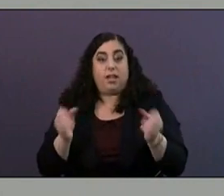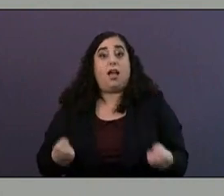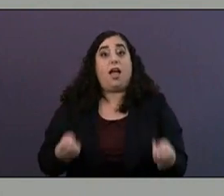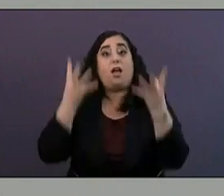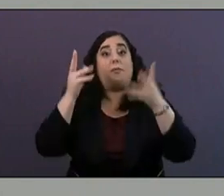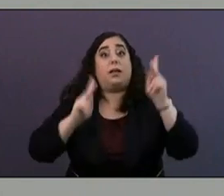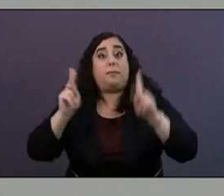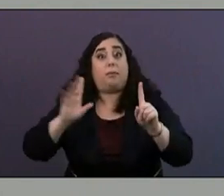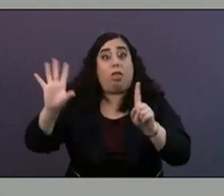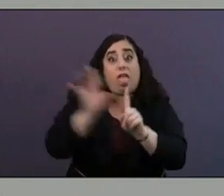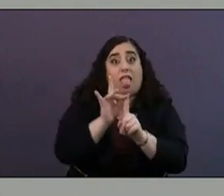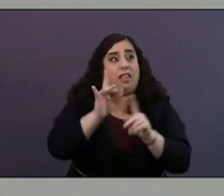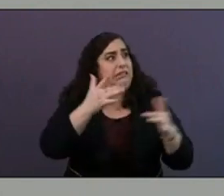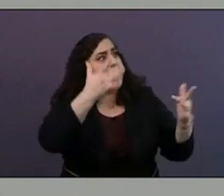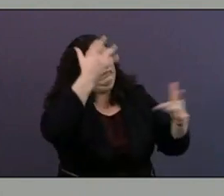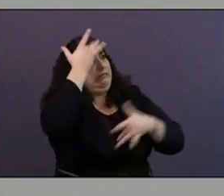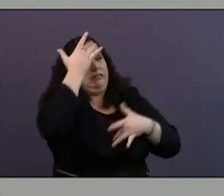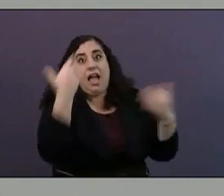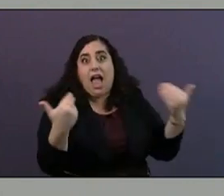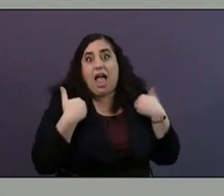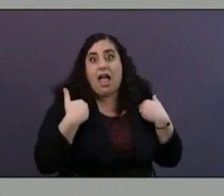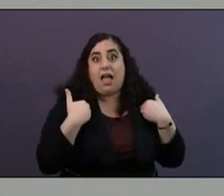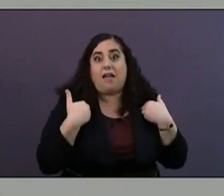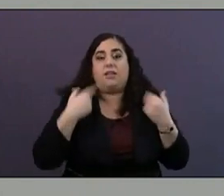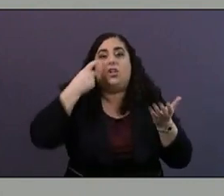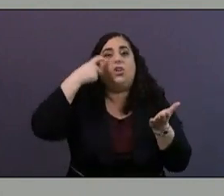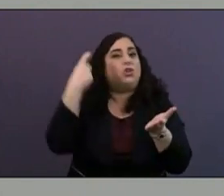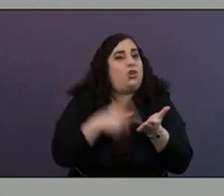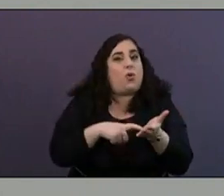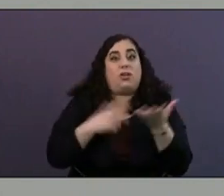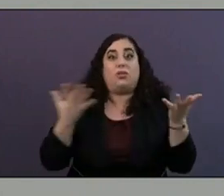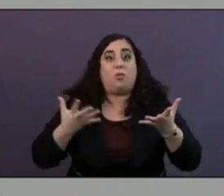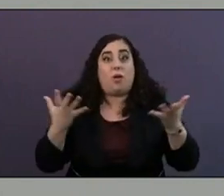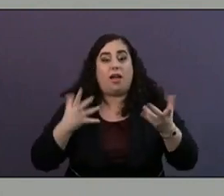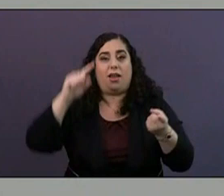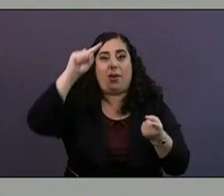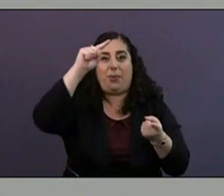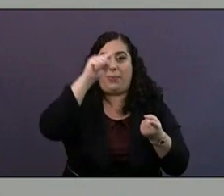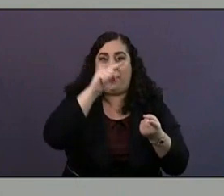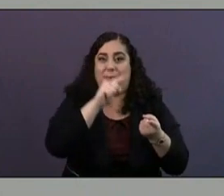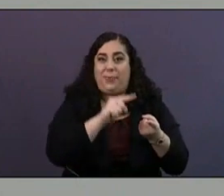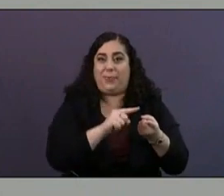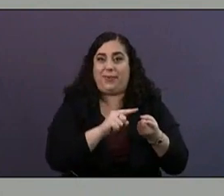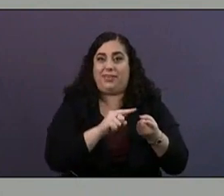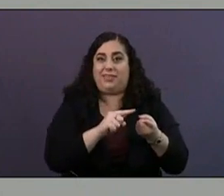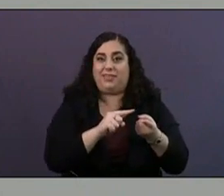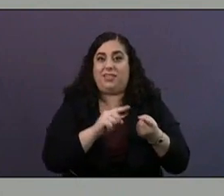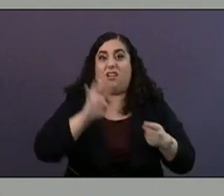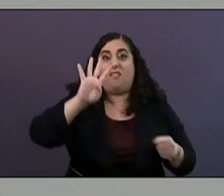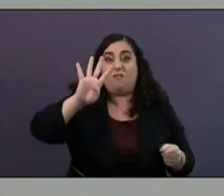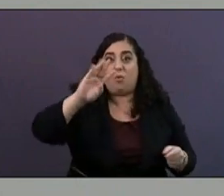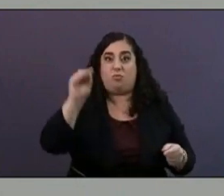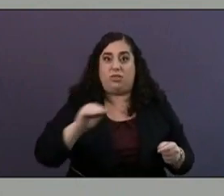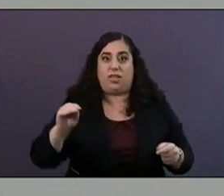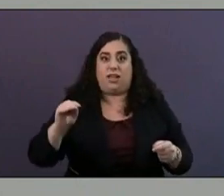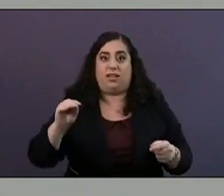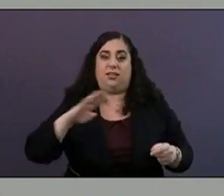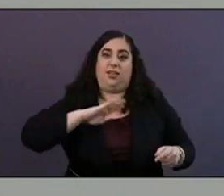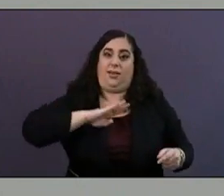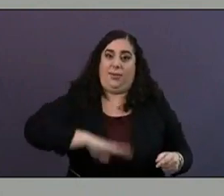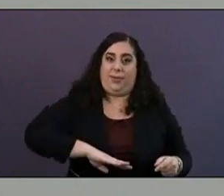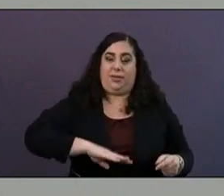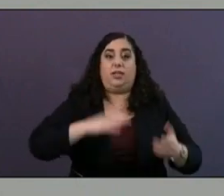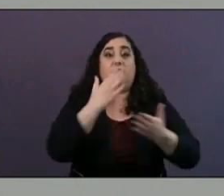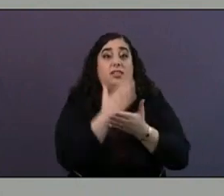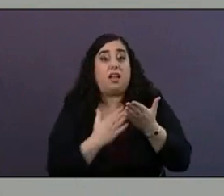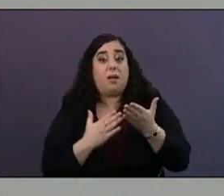trend. It's run at about 4% on average, even where we're seeing some. It's just 3% positives out of the